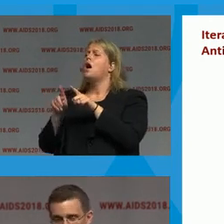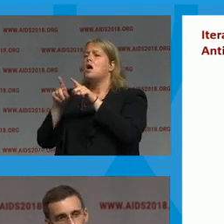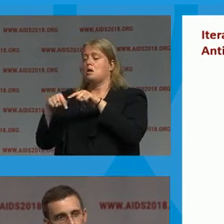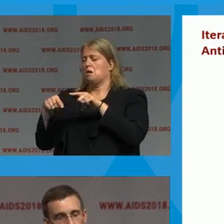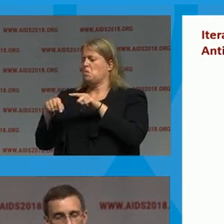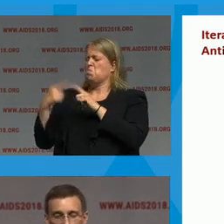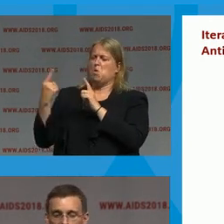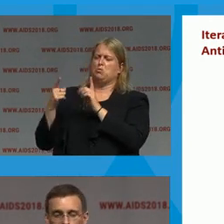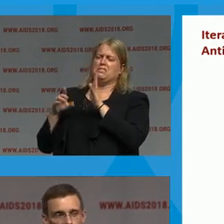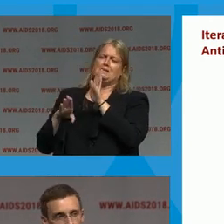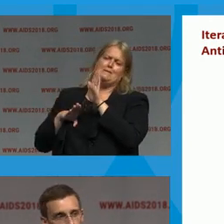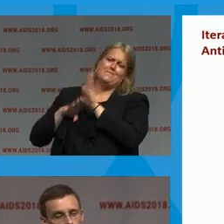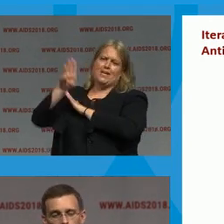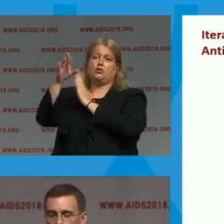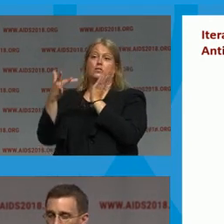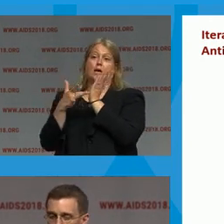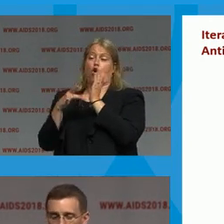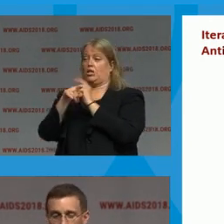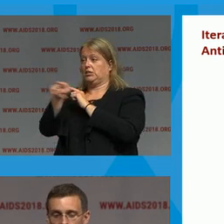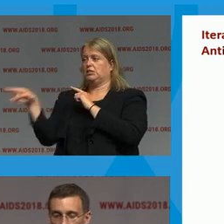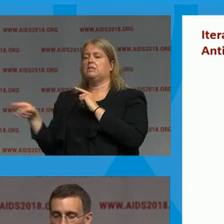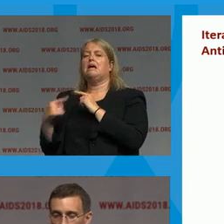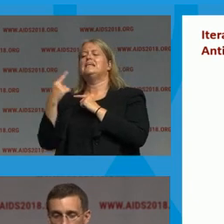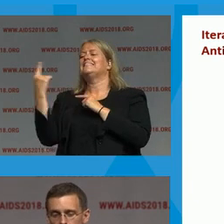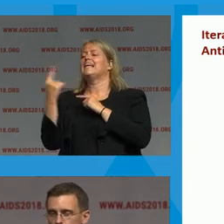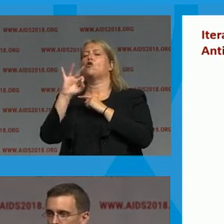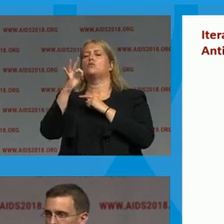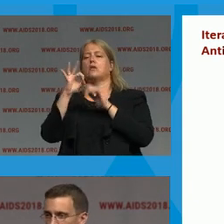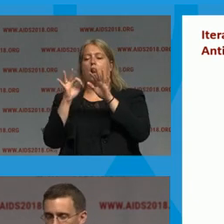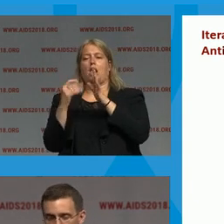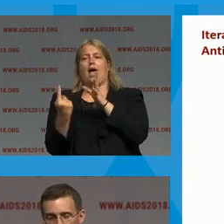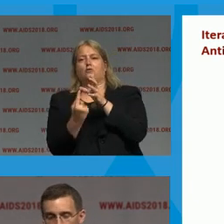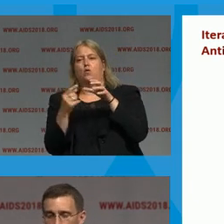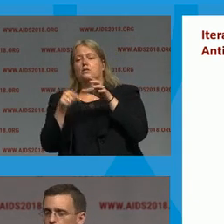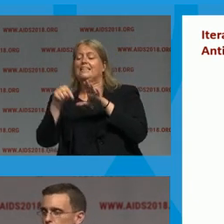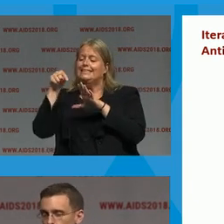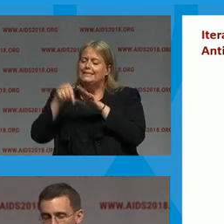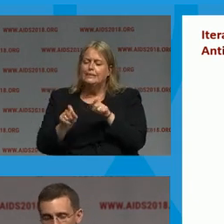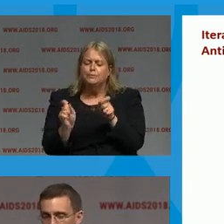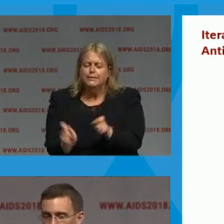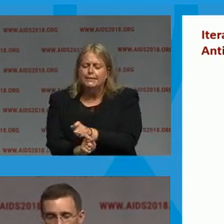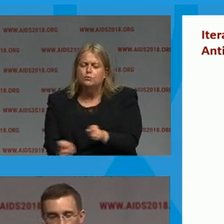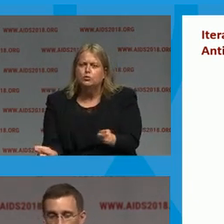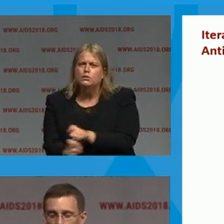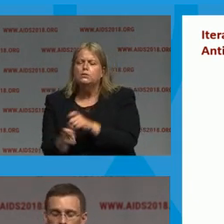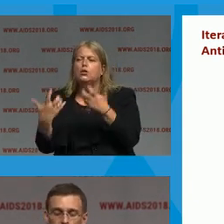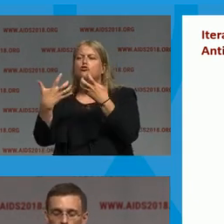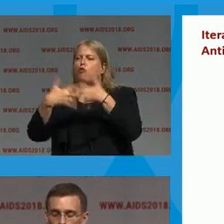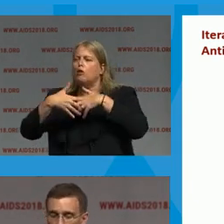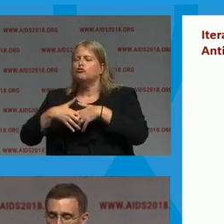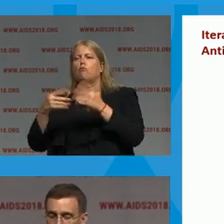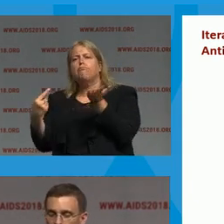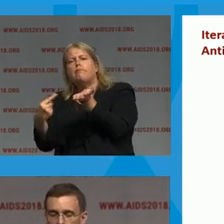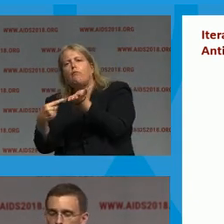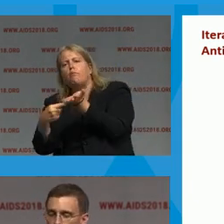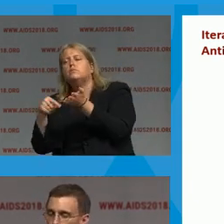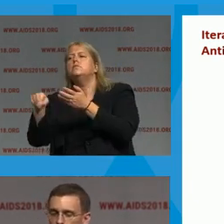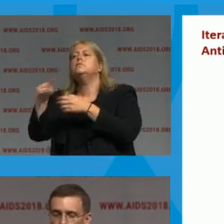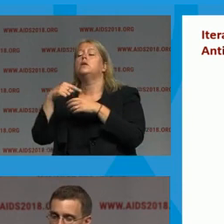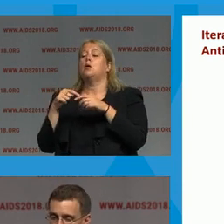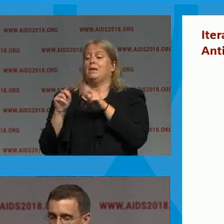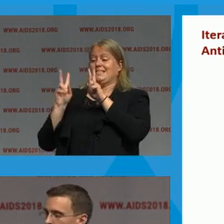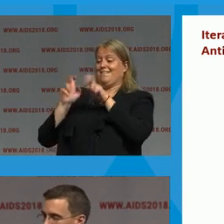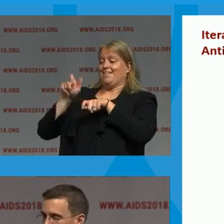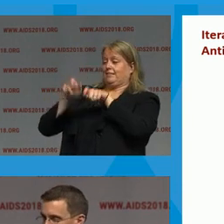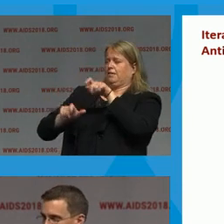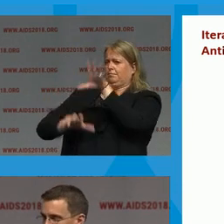advanced technologies that we have available. Single-cell isolation, deep sequencing, structural technologies. The investigators learn as